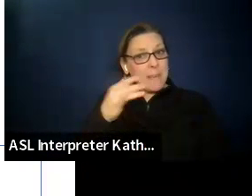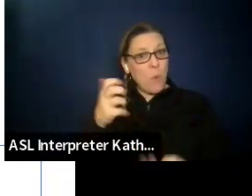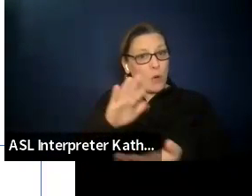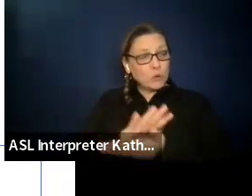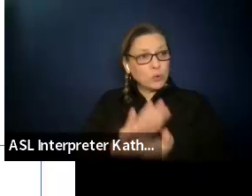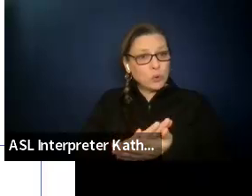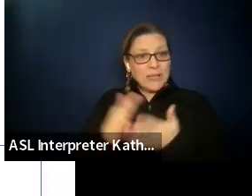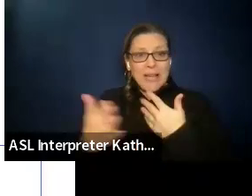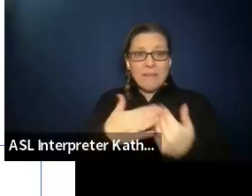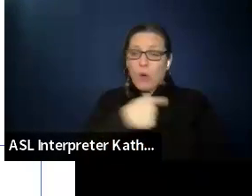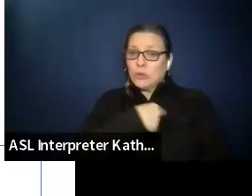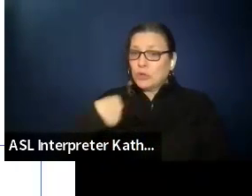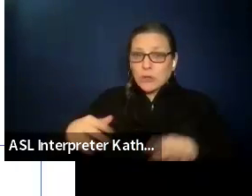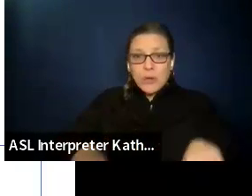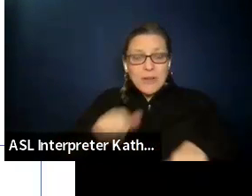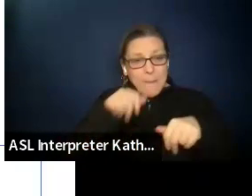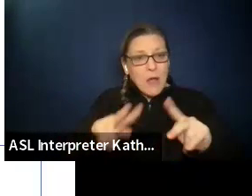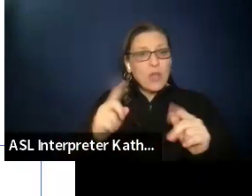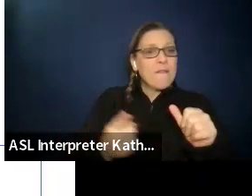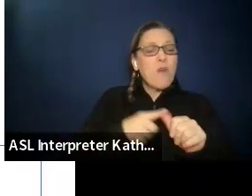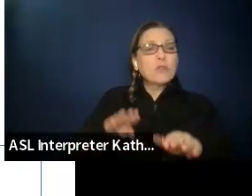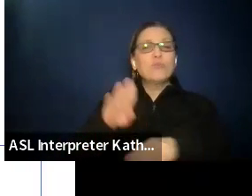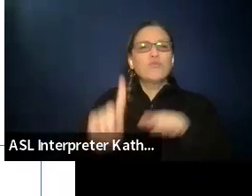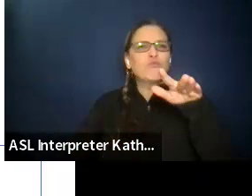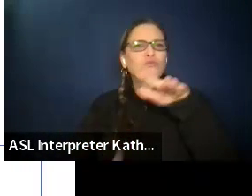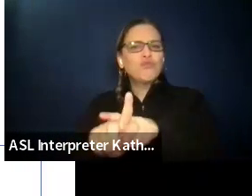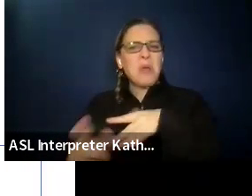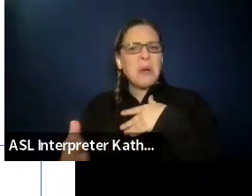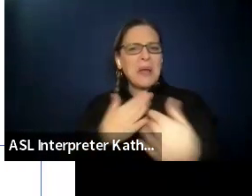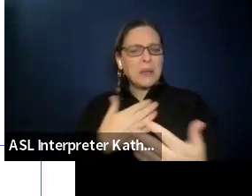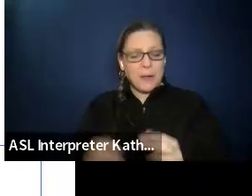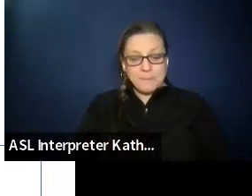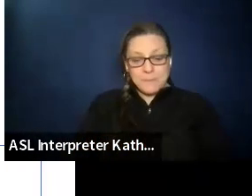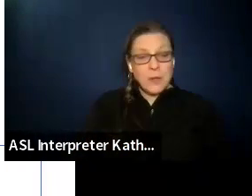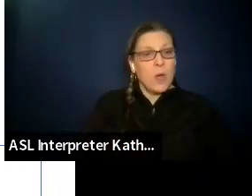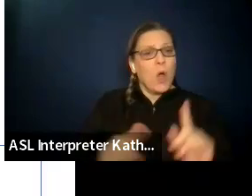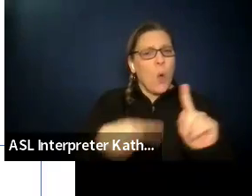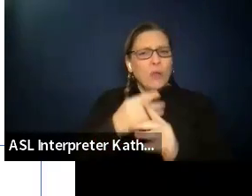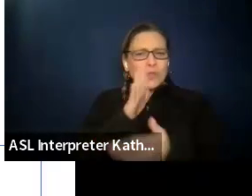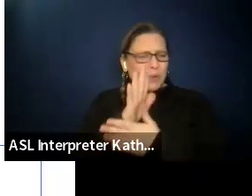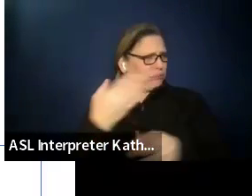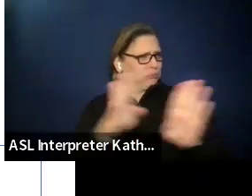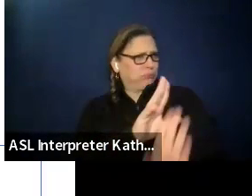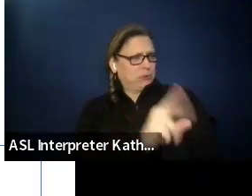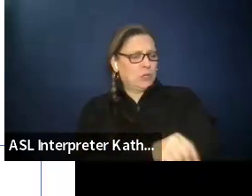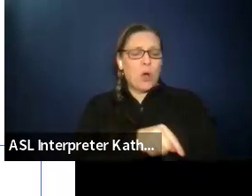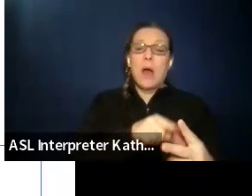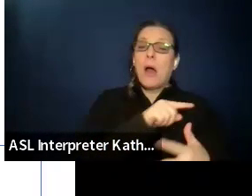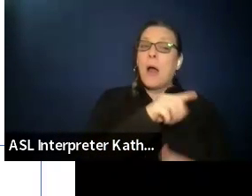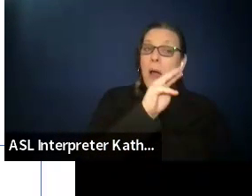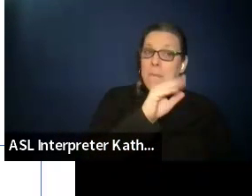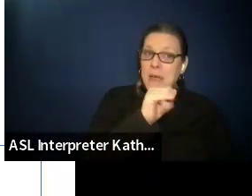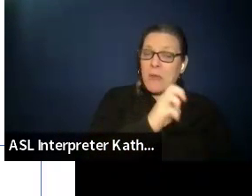though Chinese children weren't allowed, she took her first step and showed up anyway. When she was turned away at the schoolhouse door, she and her parents took another